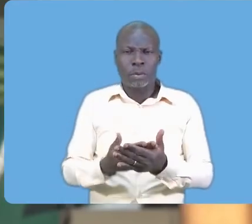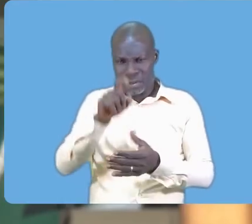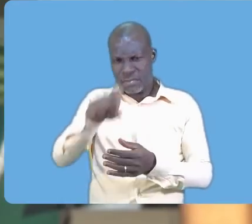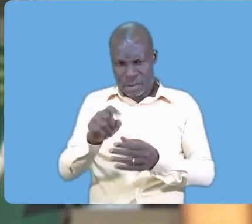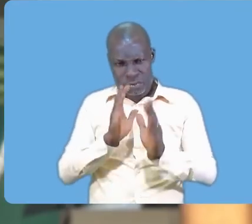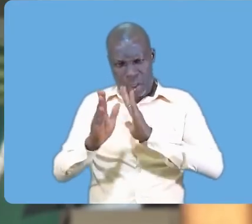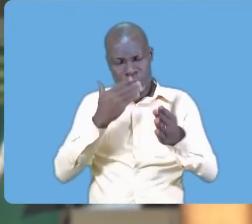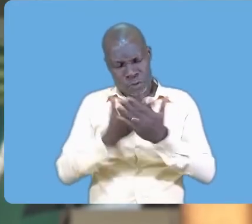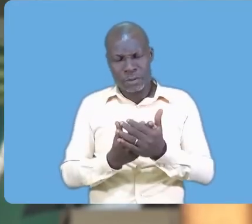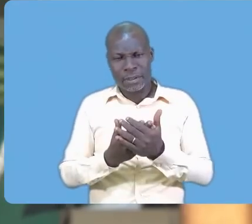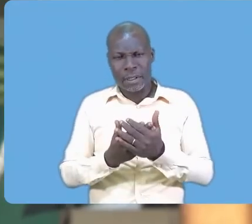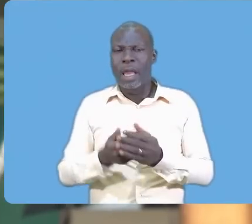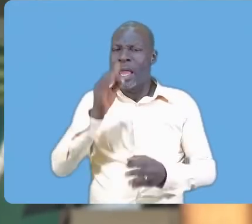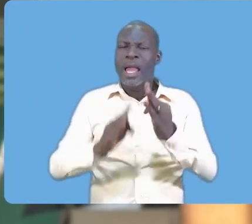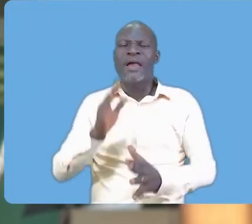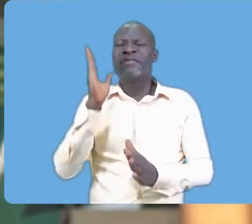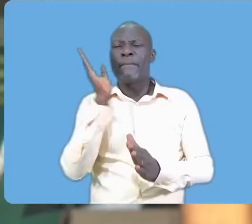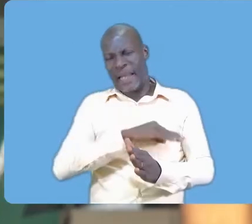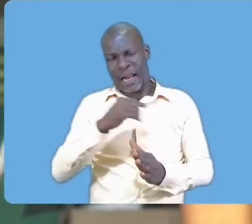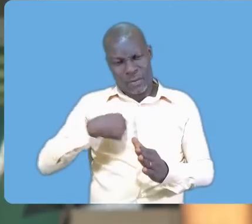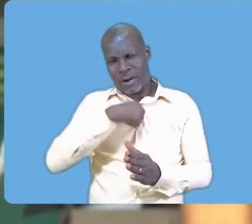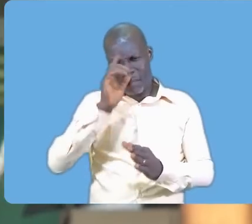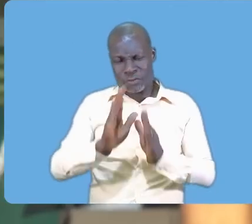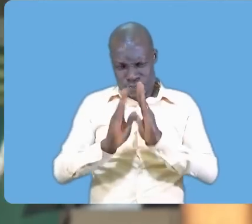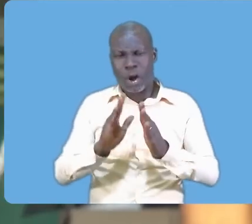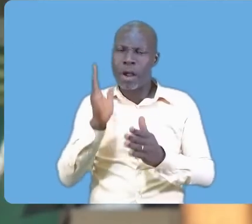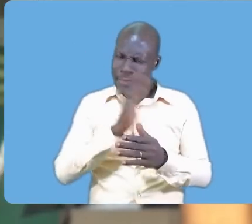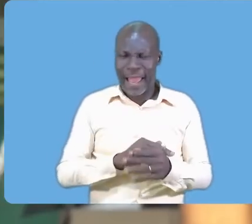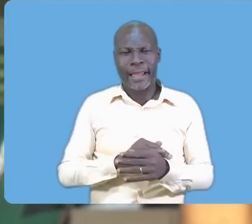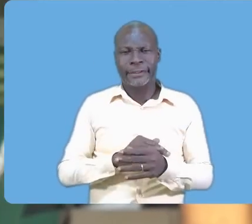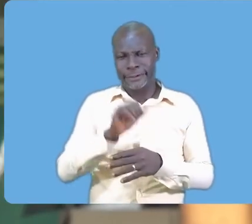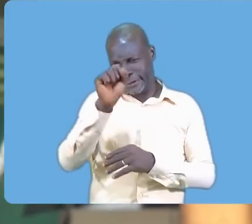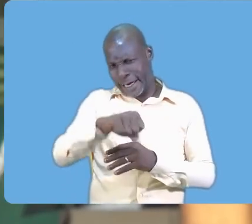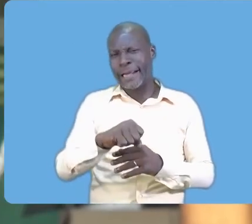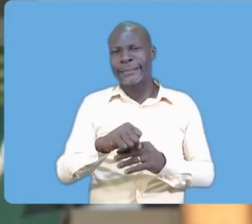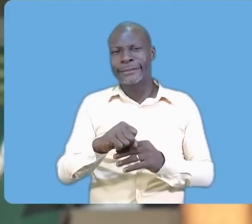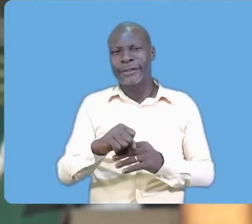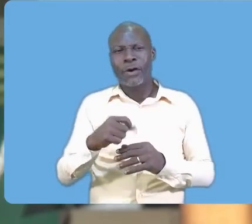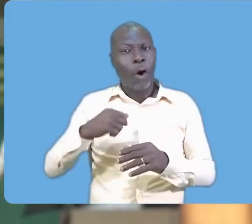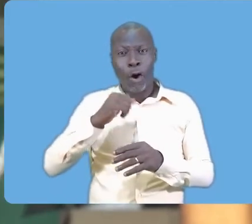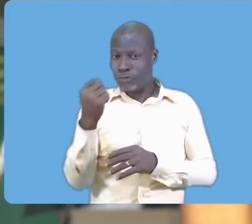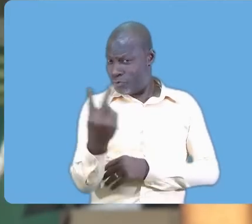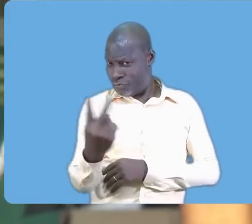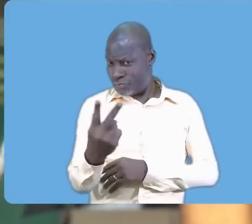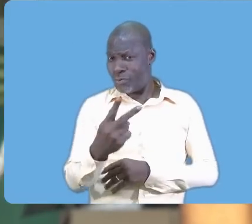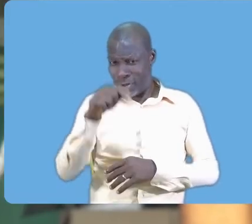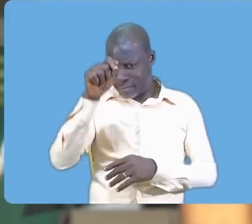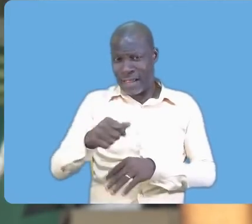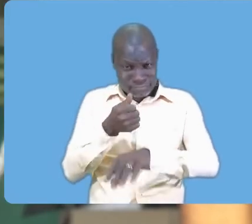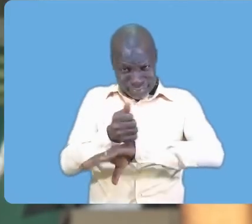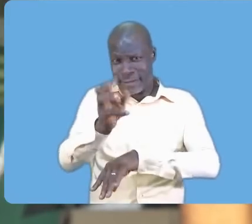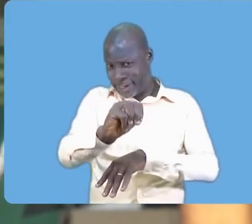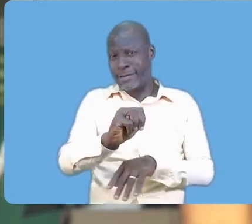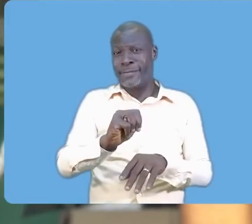mo se niamma bi an koyi a na se ye blemu nso so a mo mienu nyina e twase ye blemu mo